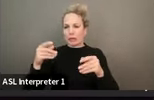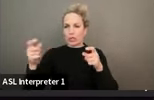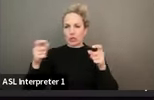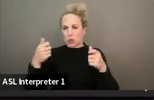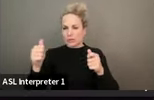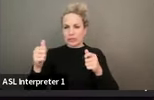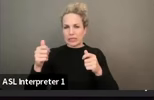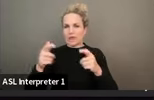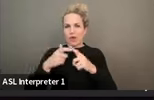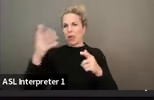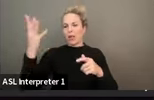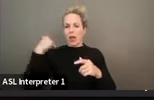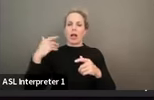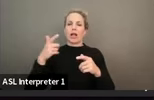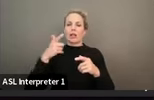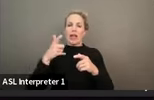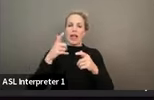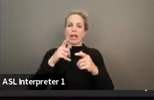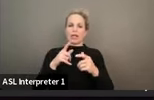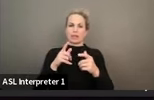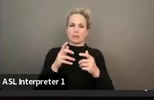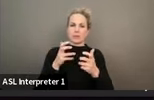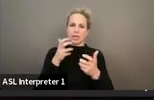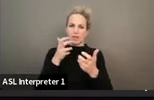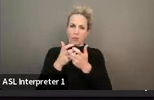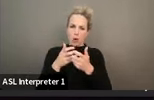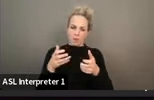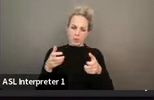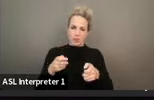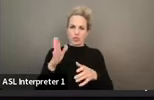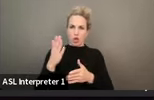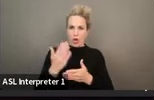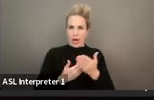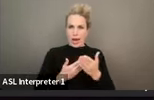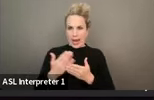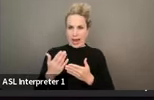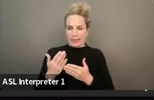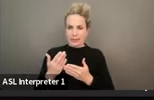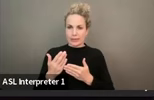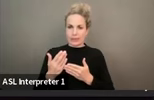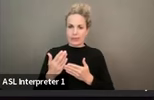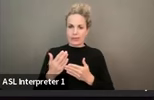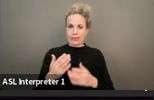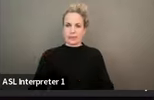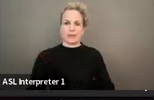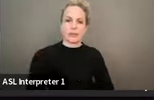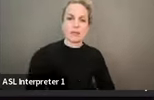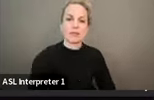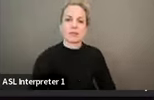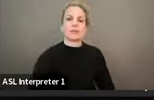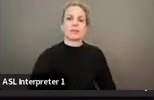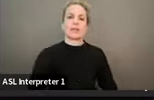They largely conform to your hand. They have physical attributes